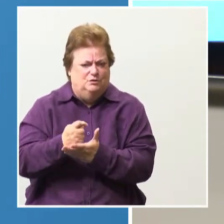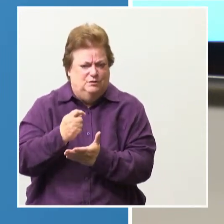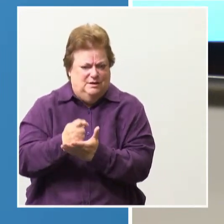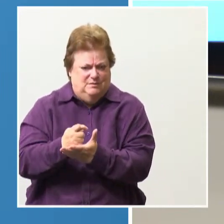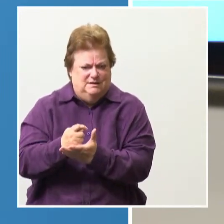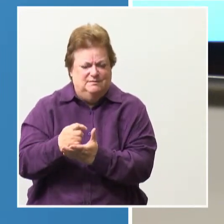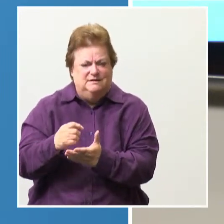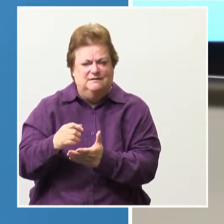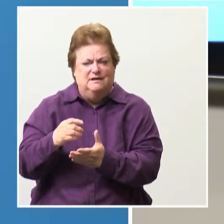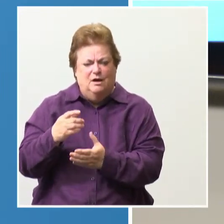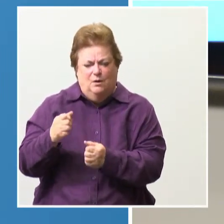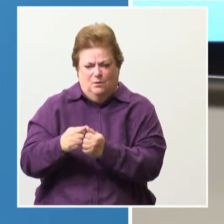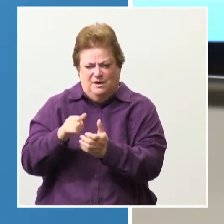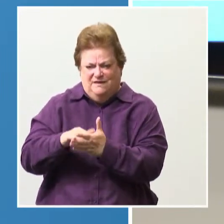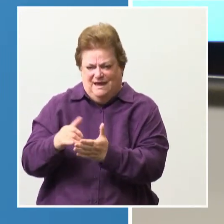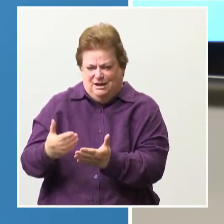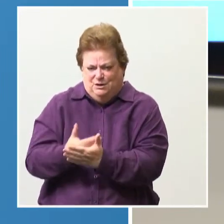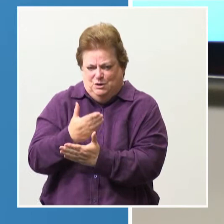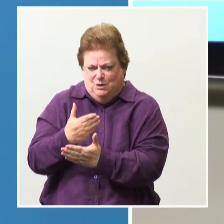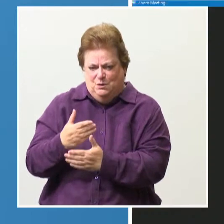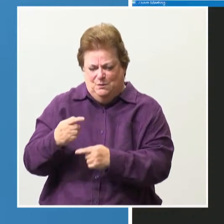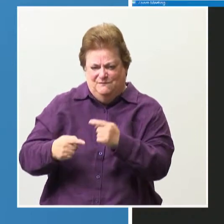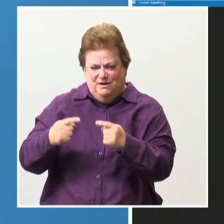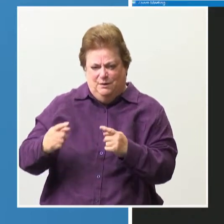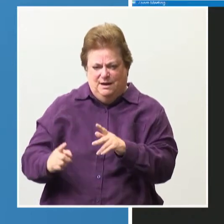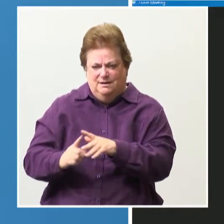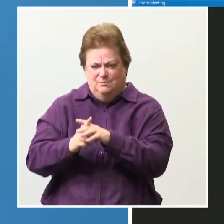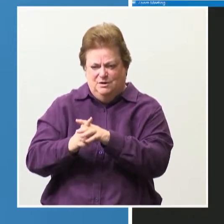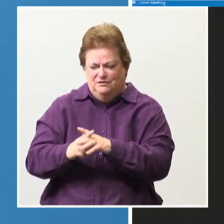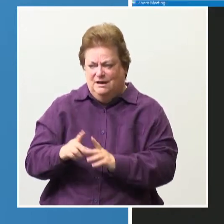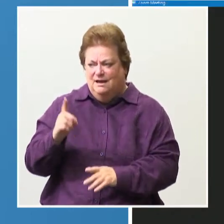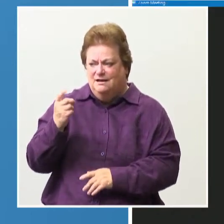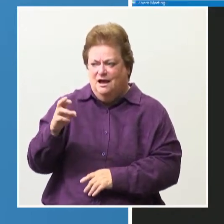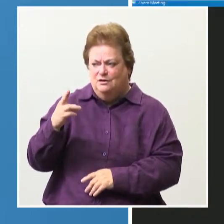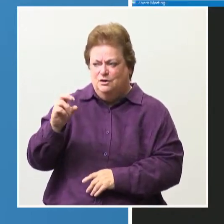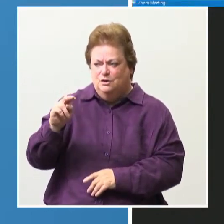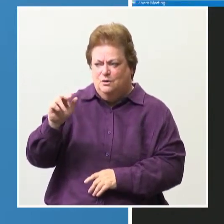the emerging variant. Dr. Nora?